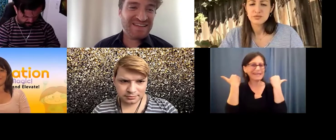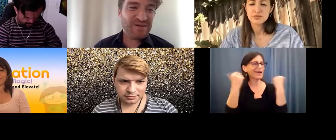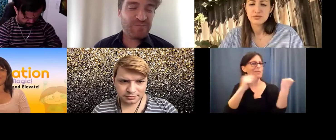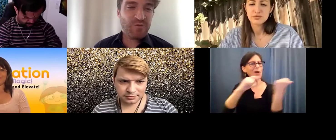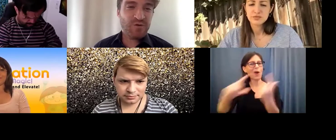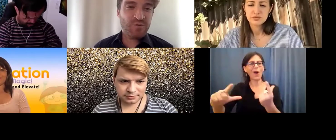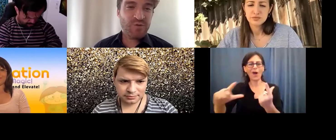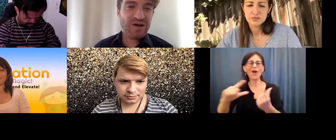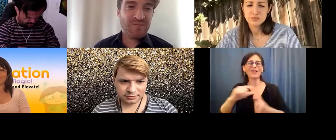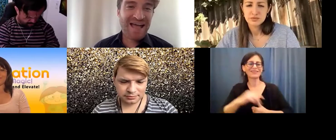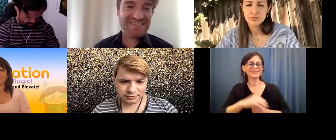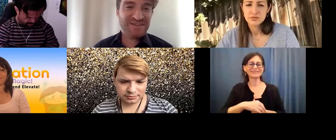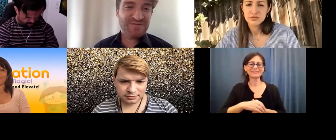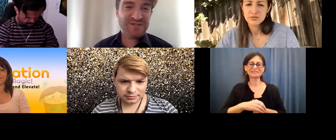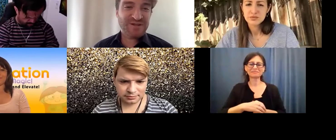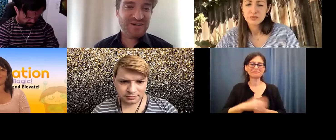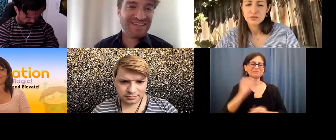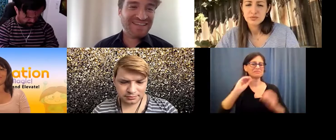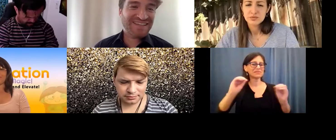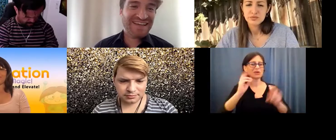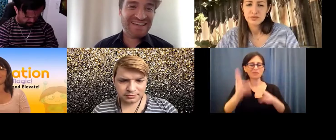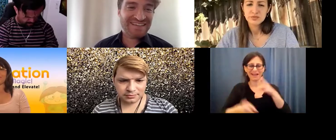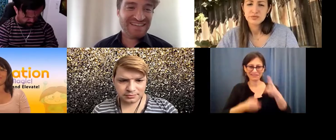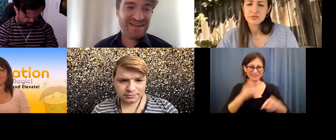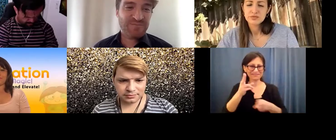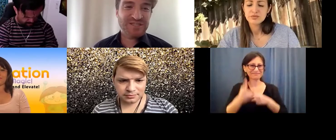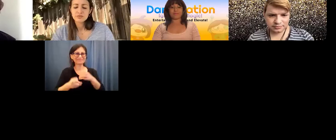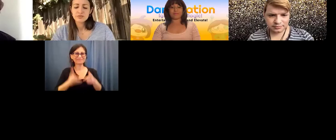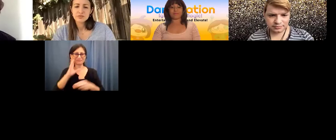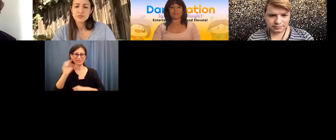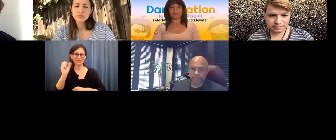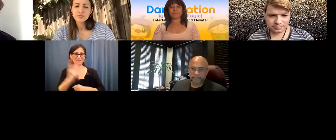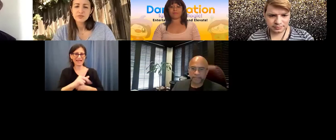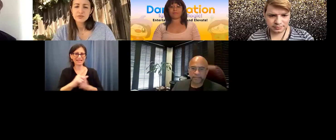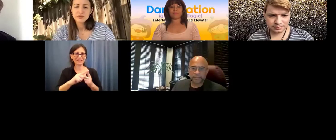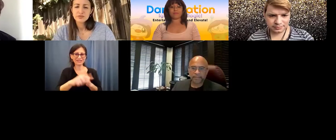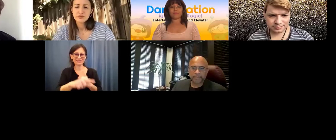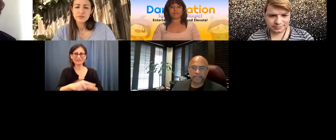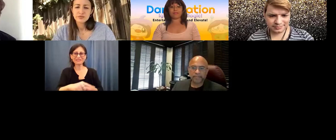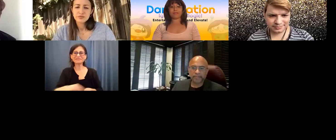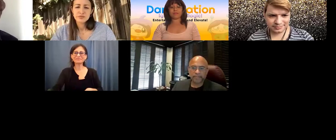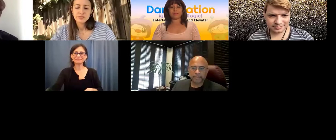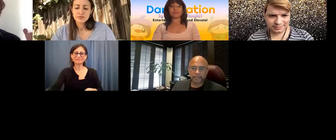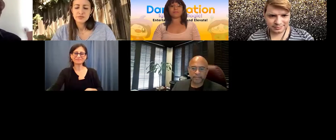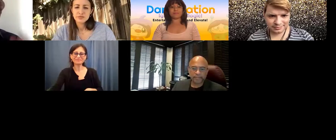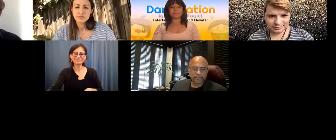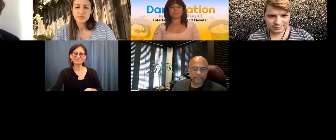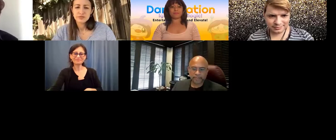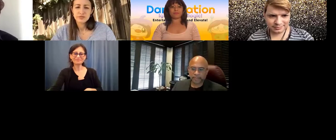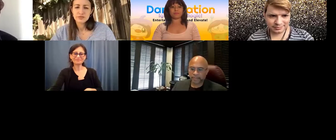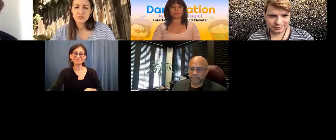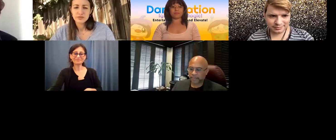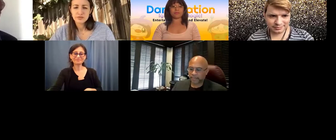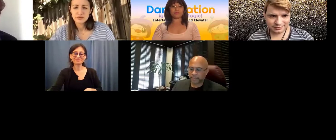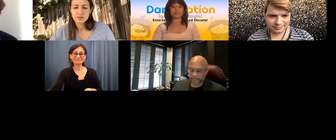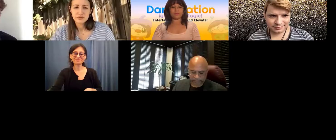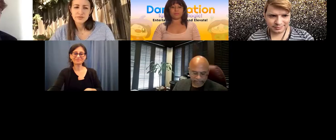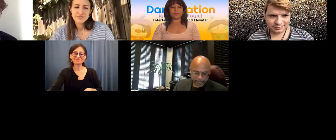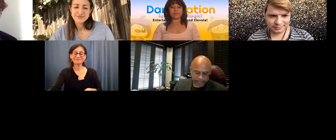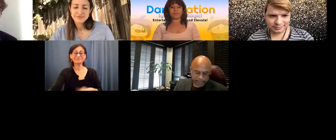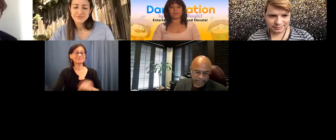that's. But we'll come back to you for sure. And I appreciate you, and all of you